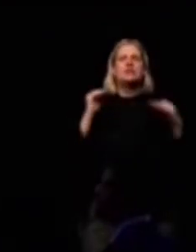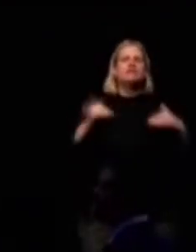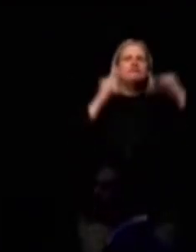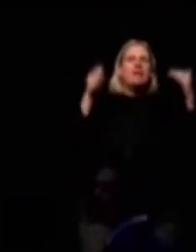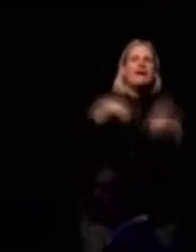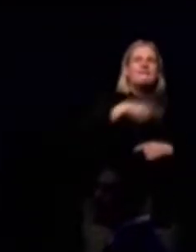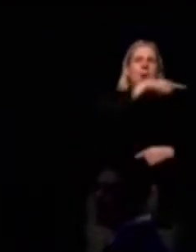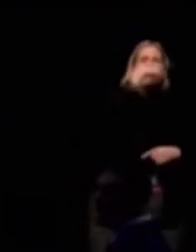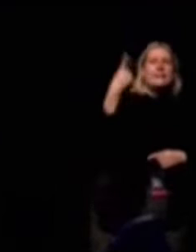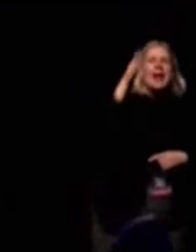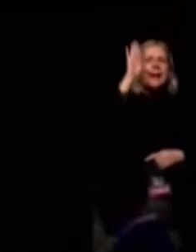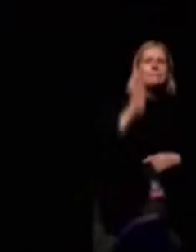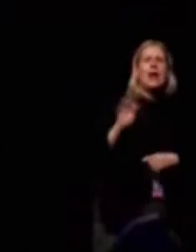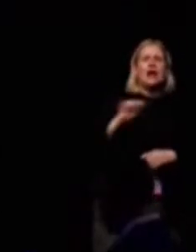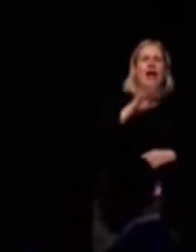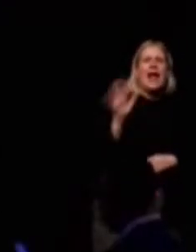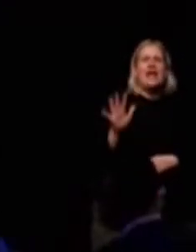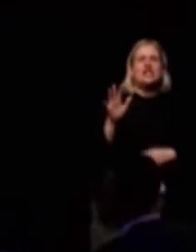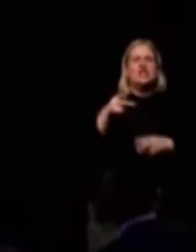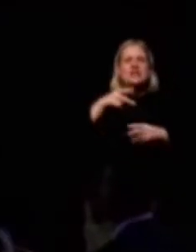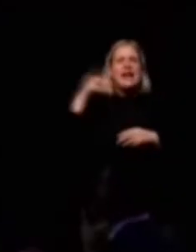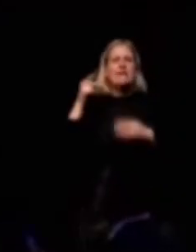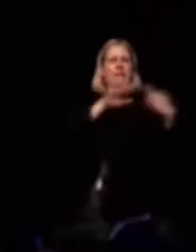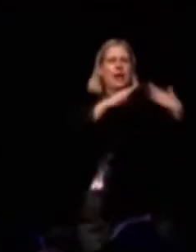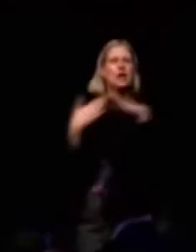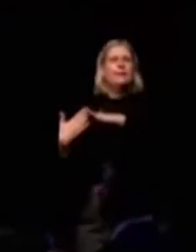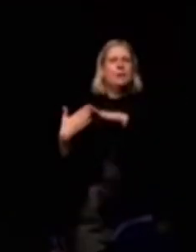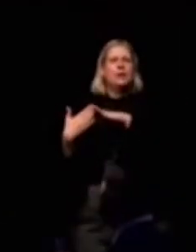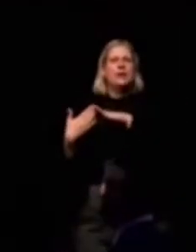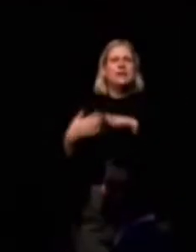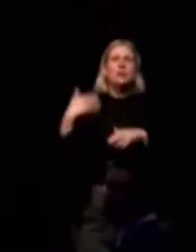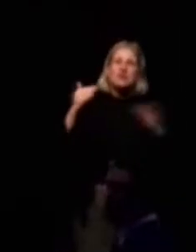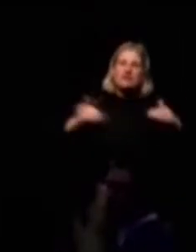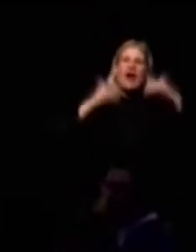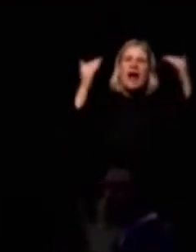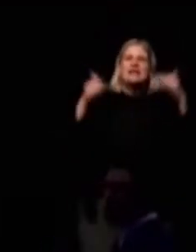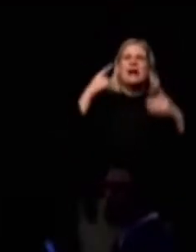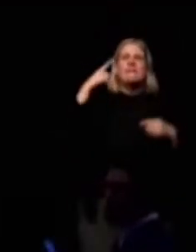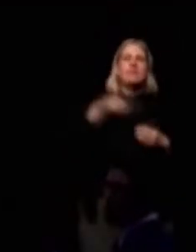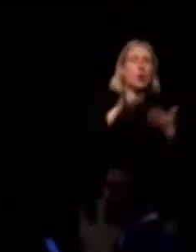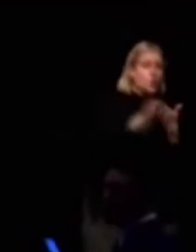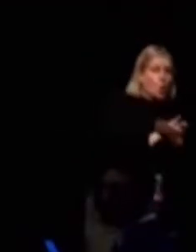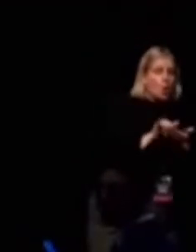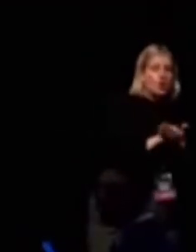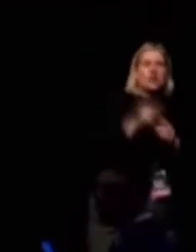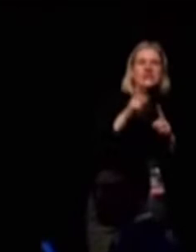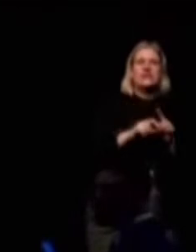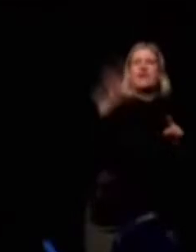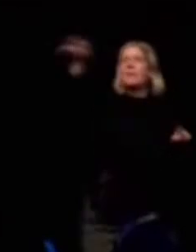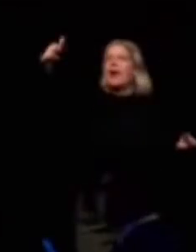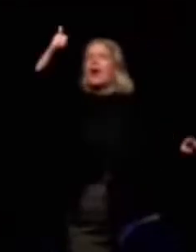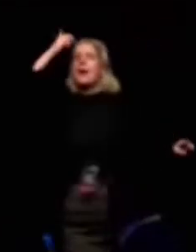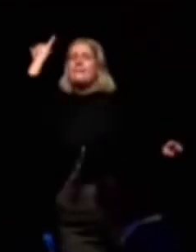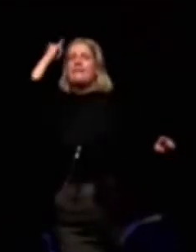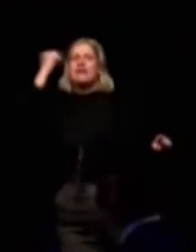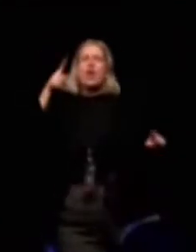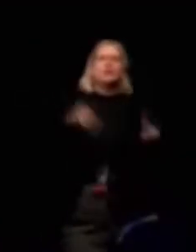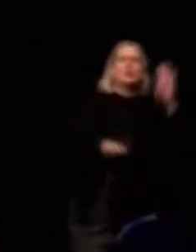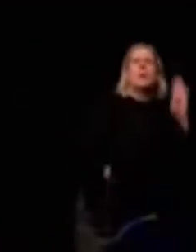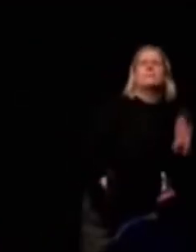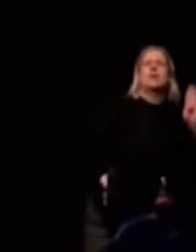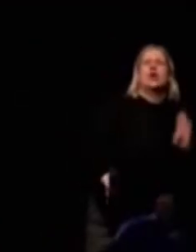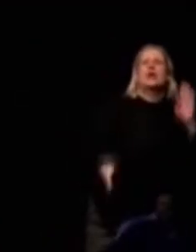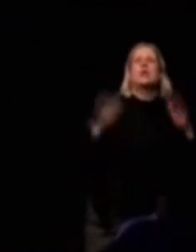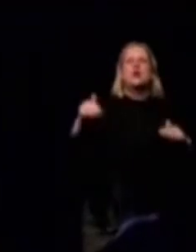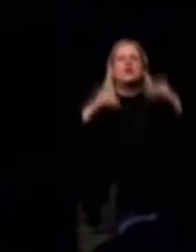for Black, Brown, Asian, and Native American communities. We'll rise up for New Yorkers, from Buffalo to Brooklyn. We'll